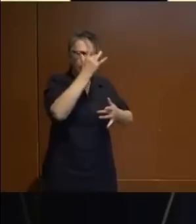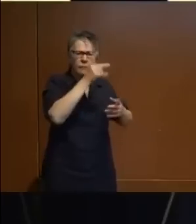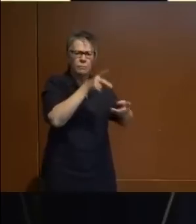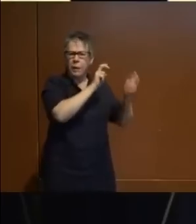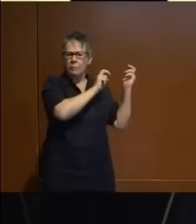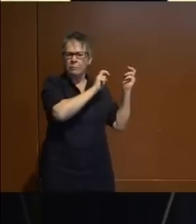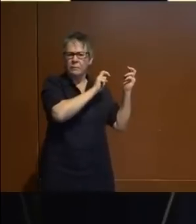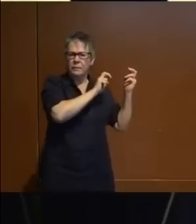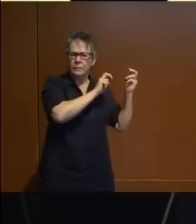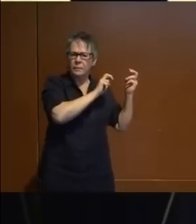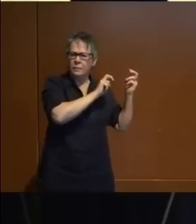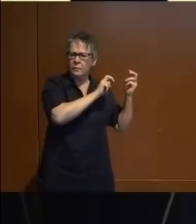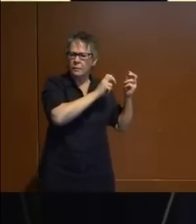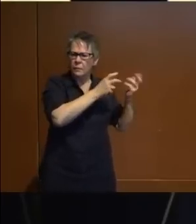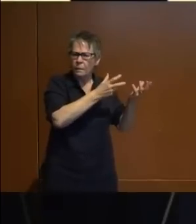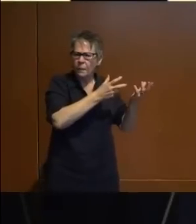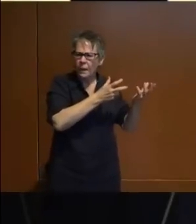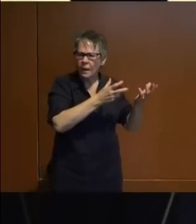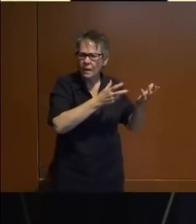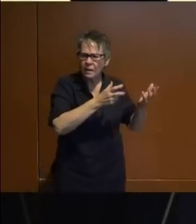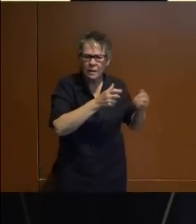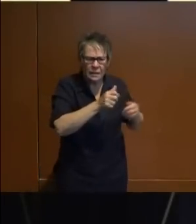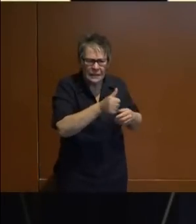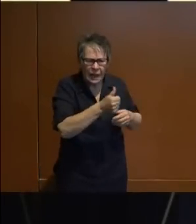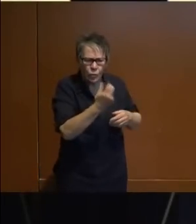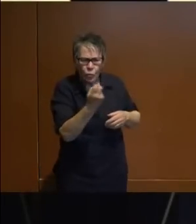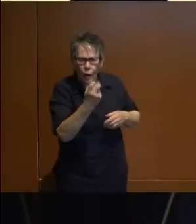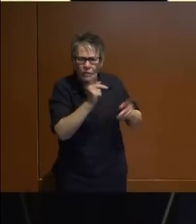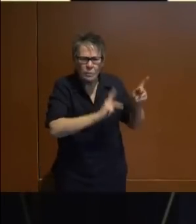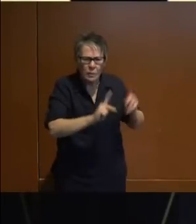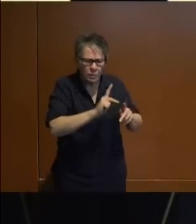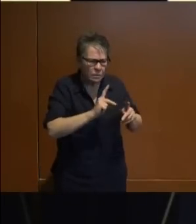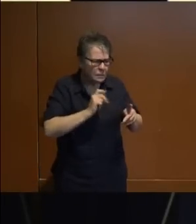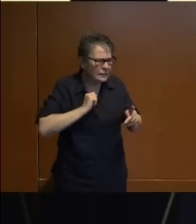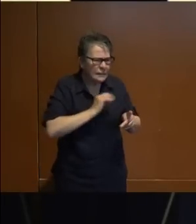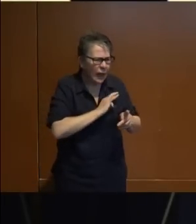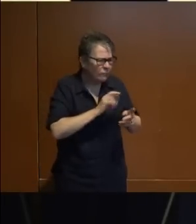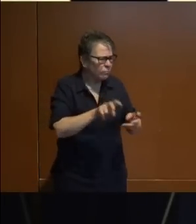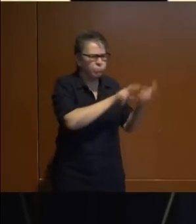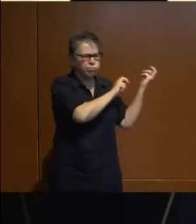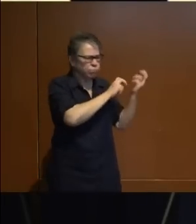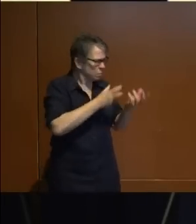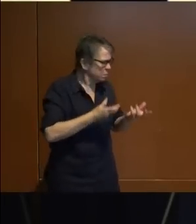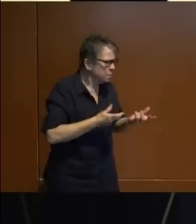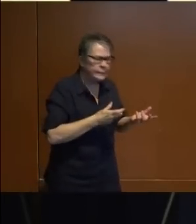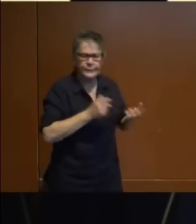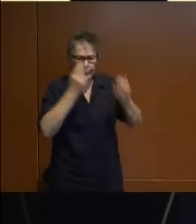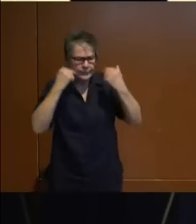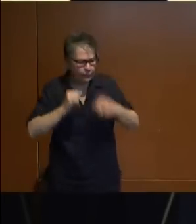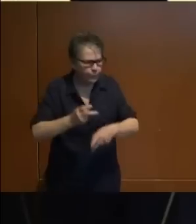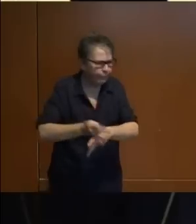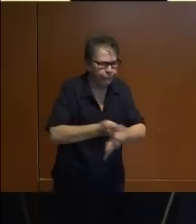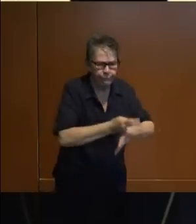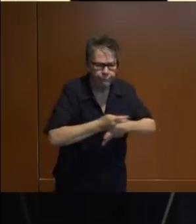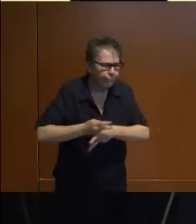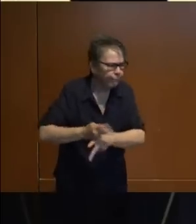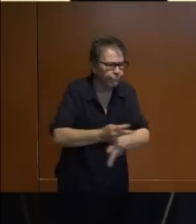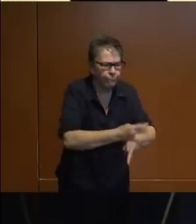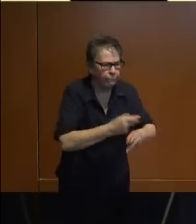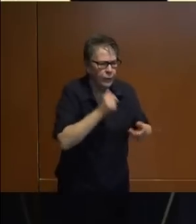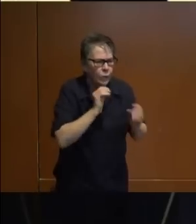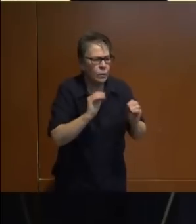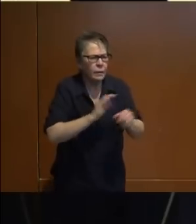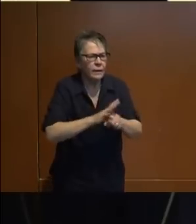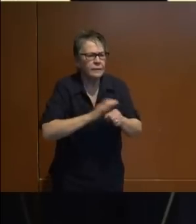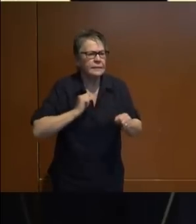12 did not come into work, maybe appropriately so. So there was not only an outbreak,